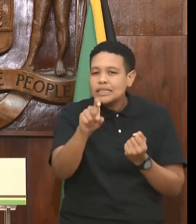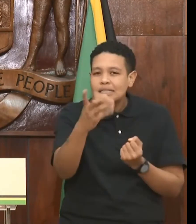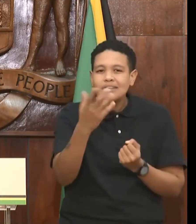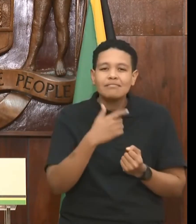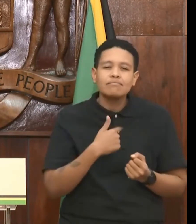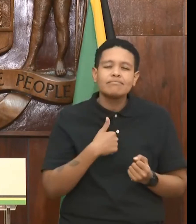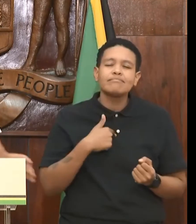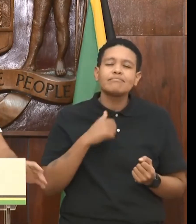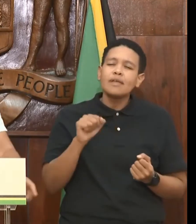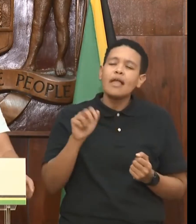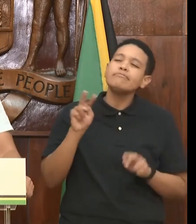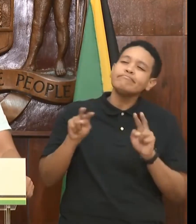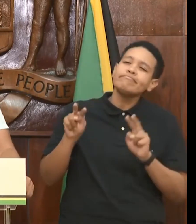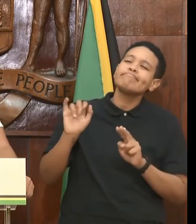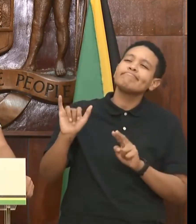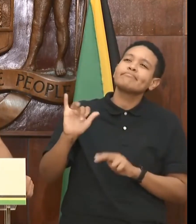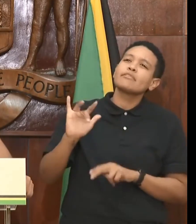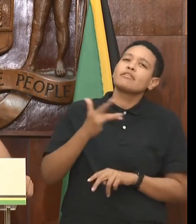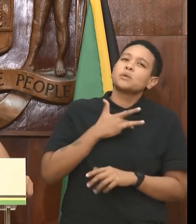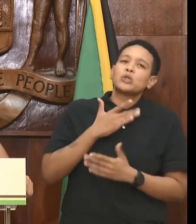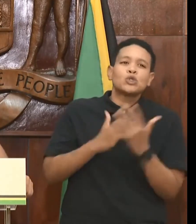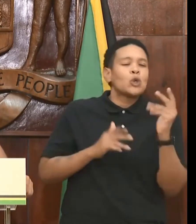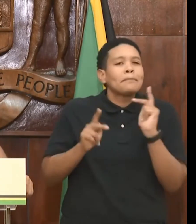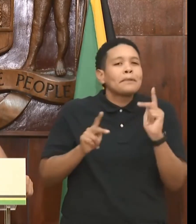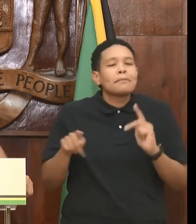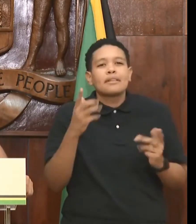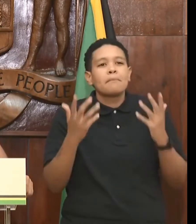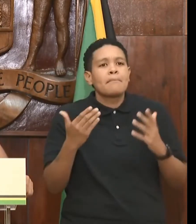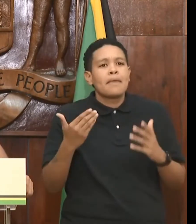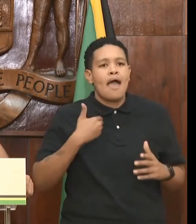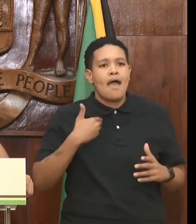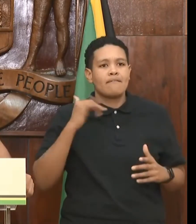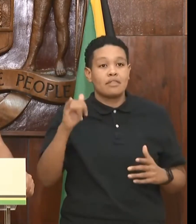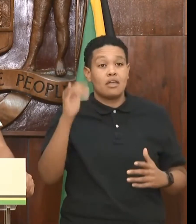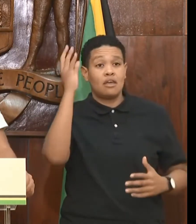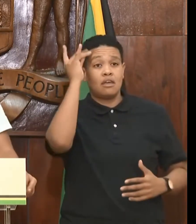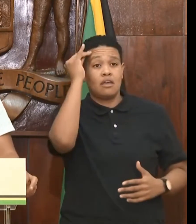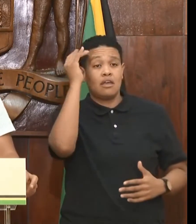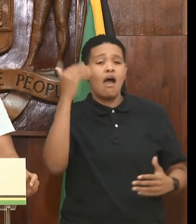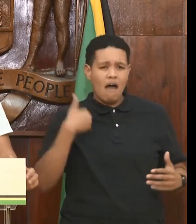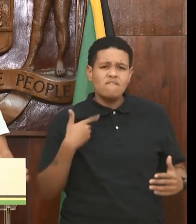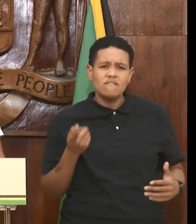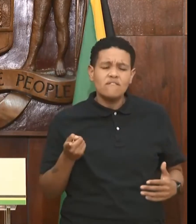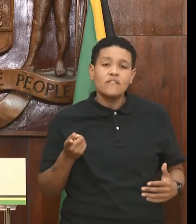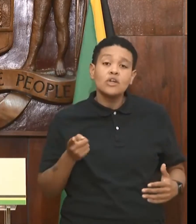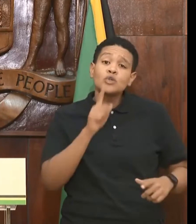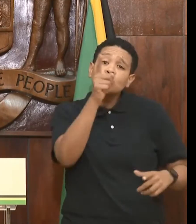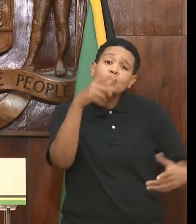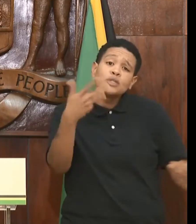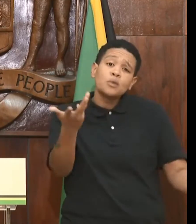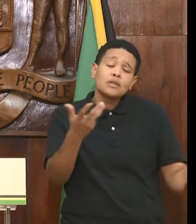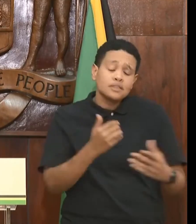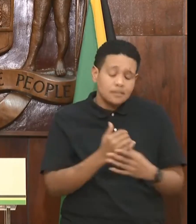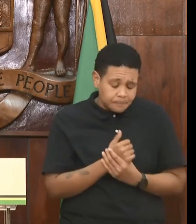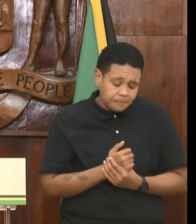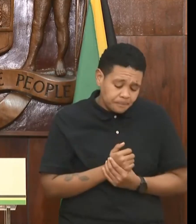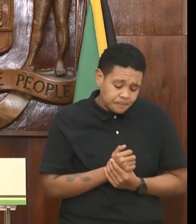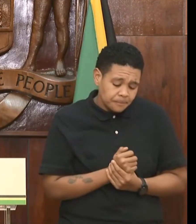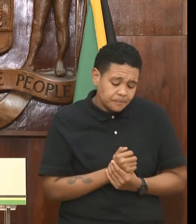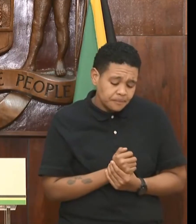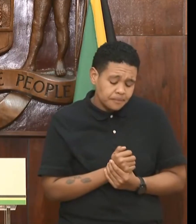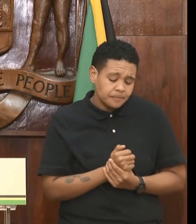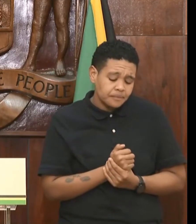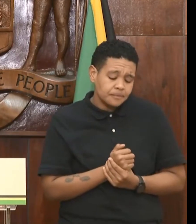I can appreciate that some persons may have that concern. The truth is that